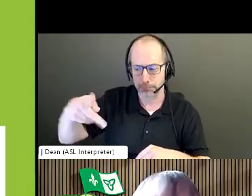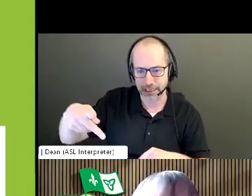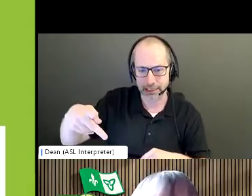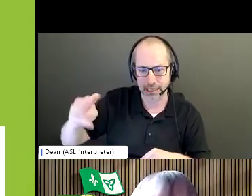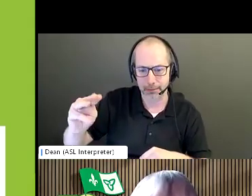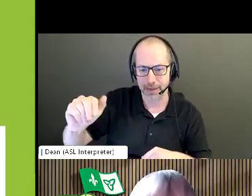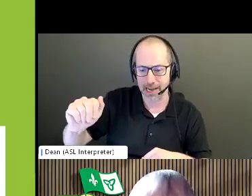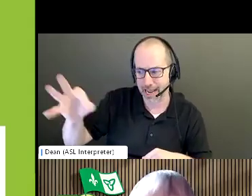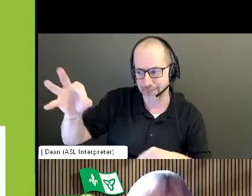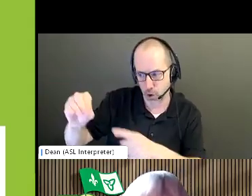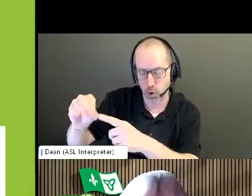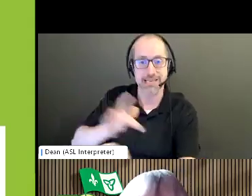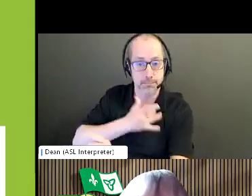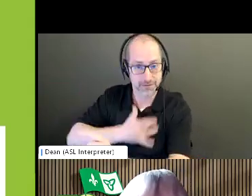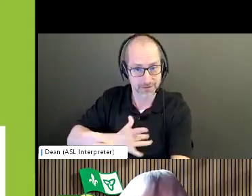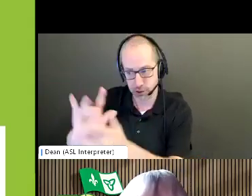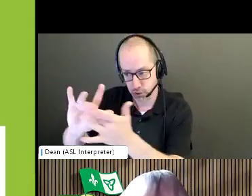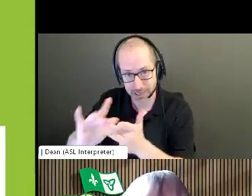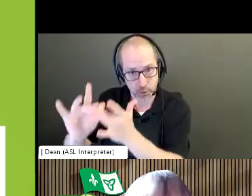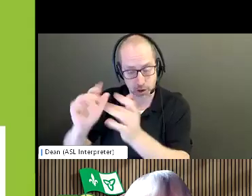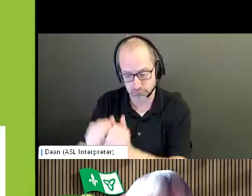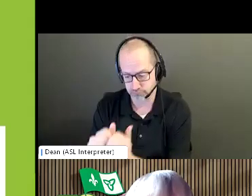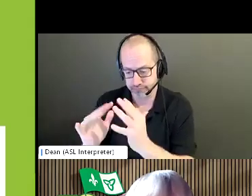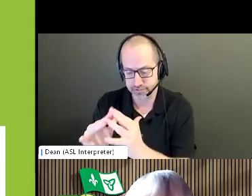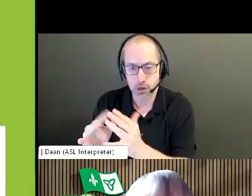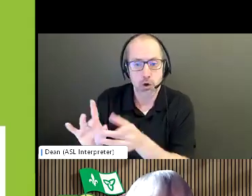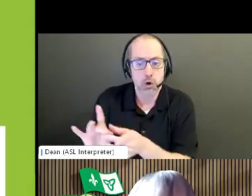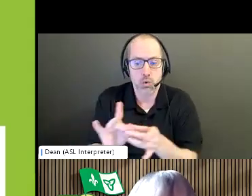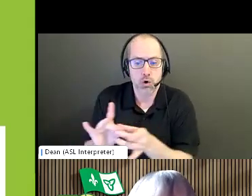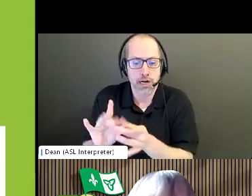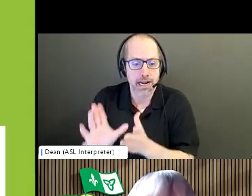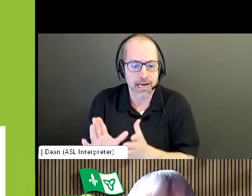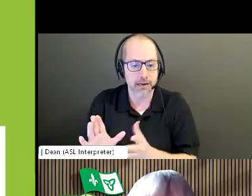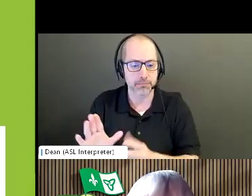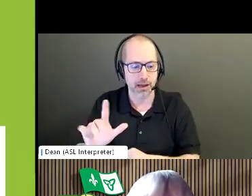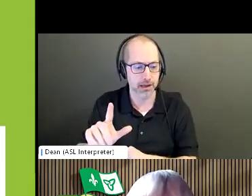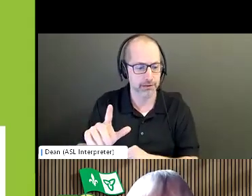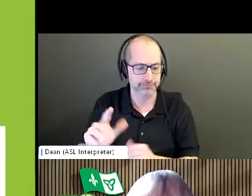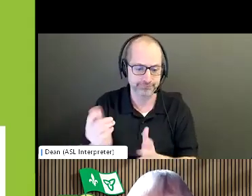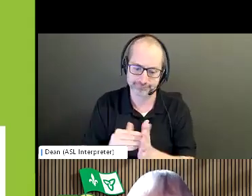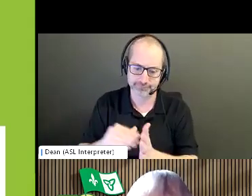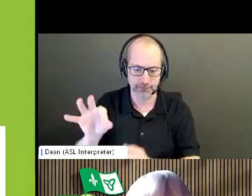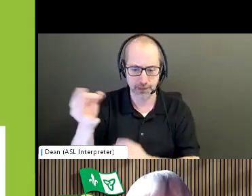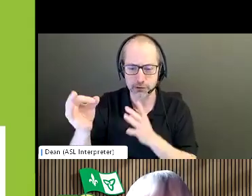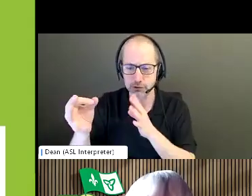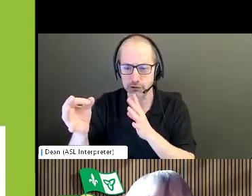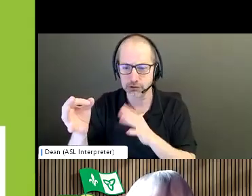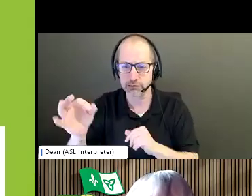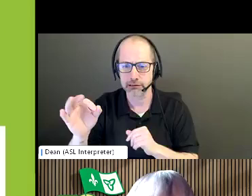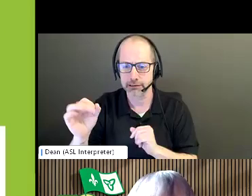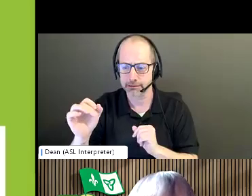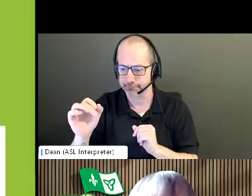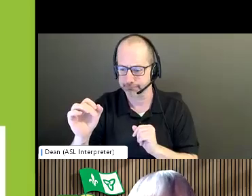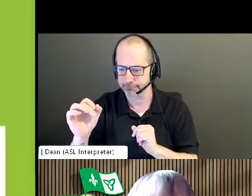provincial network was created and is coordinated by la FARFO, the Fédération des aînés retraités francophones de